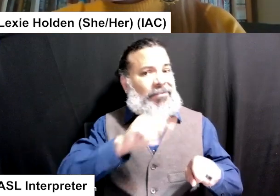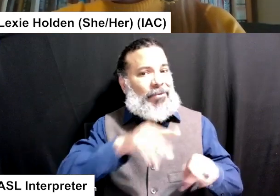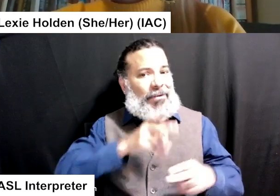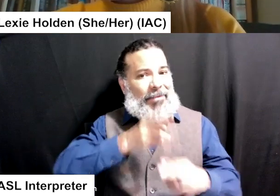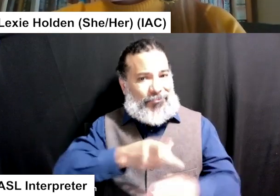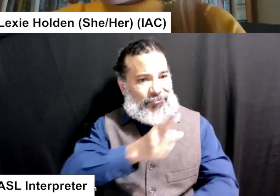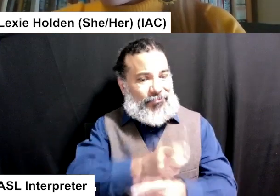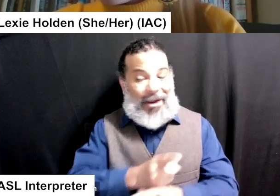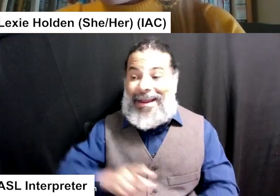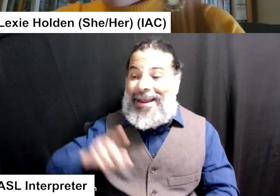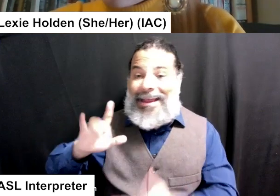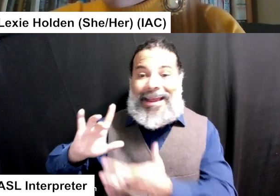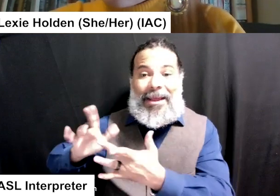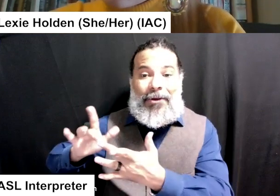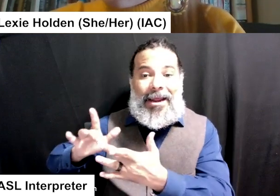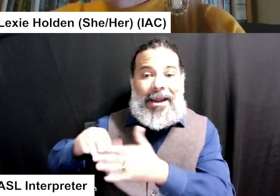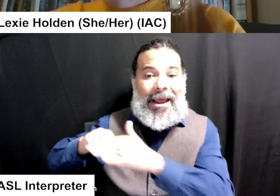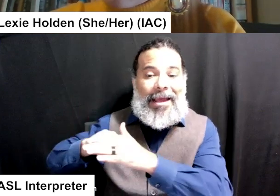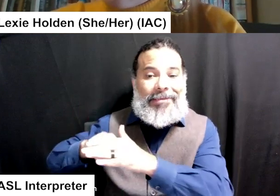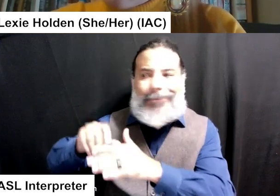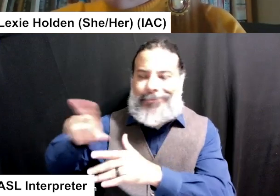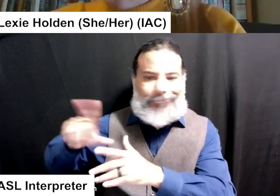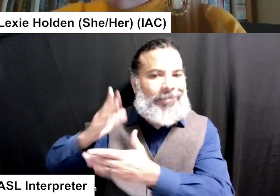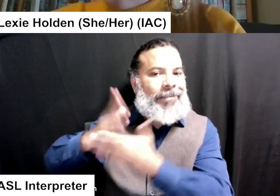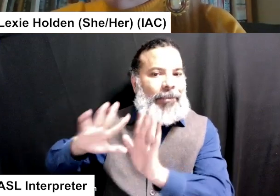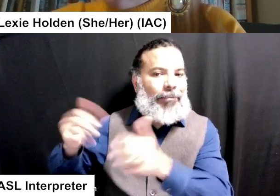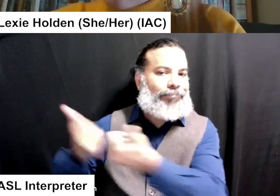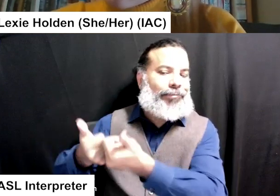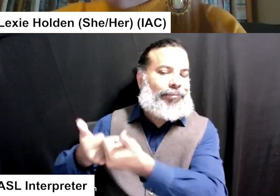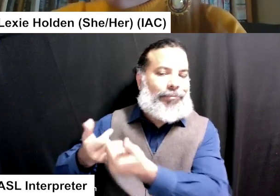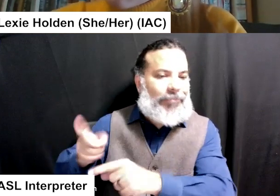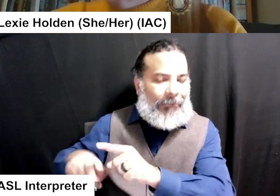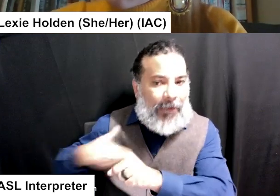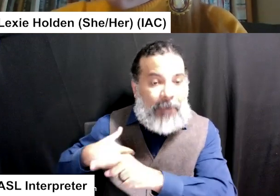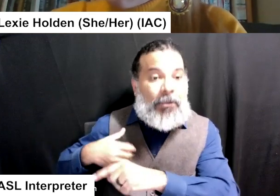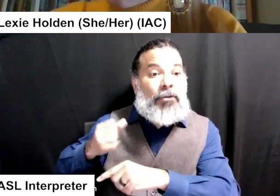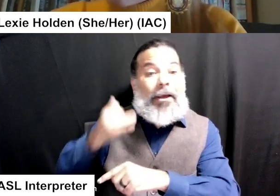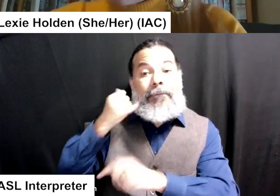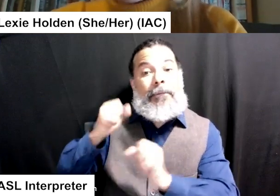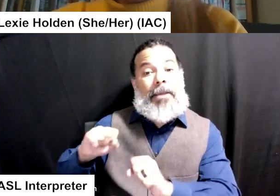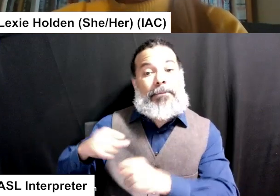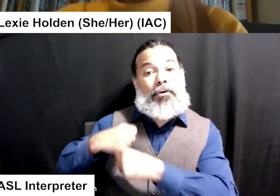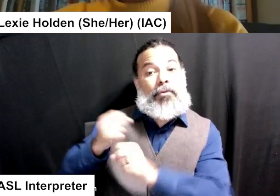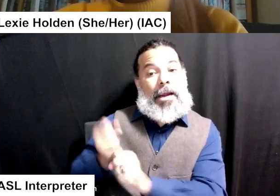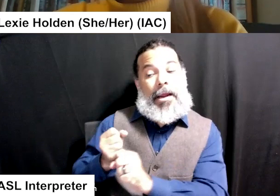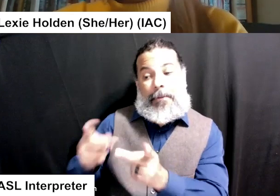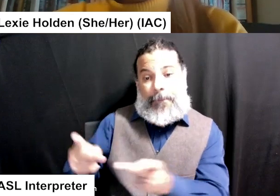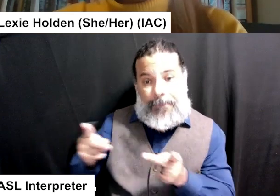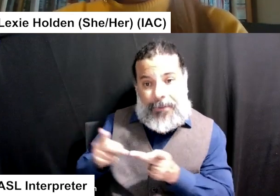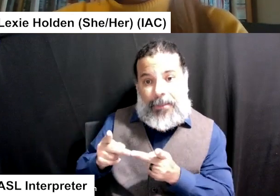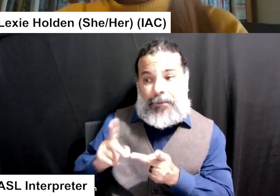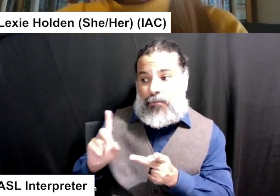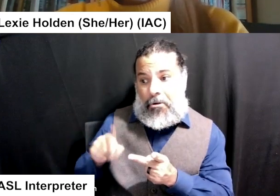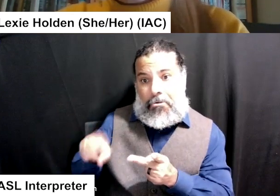that internet access is still a challenge. But if we can create spaces where it